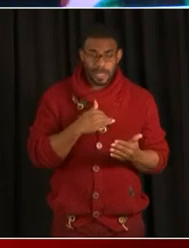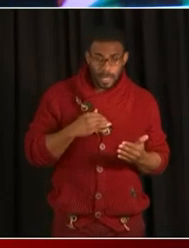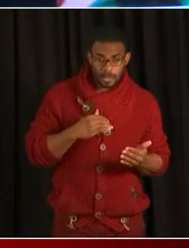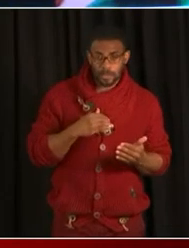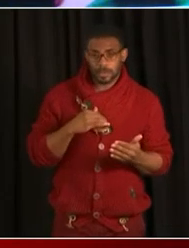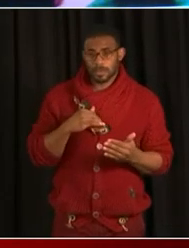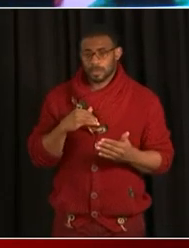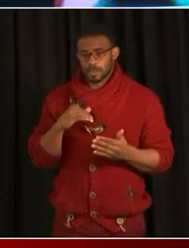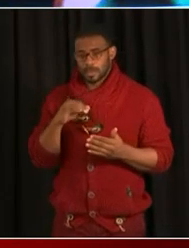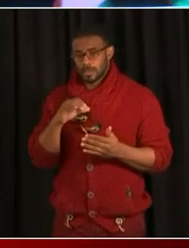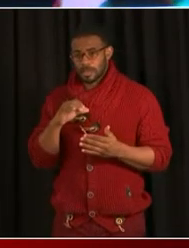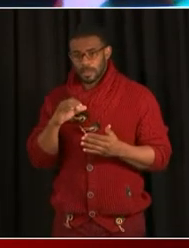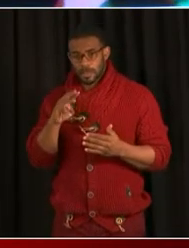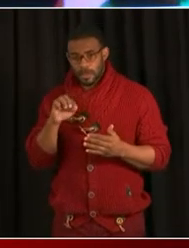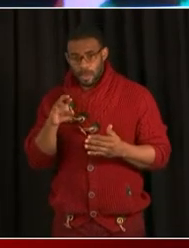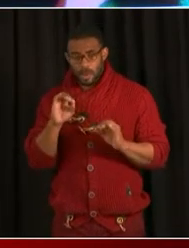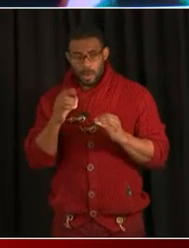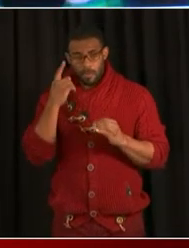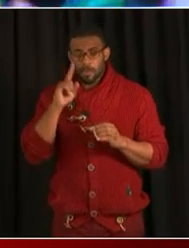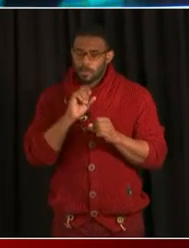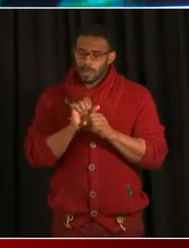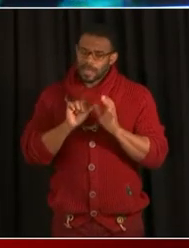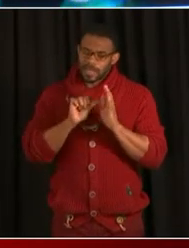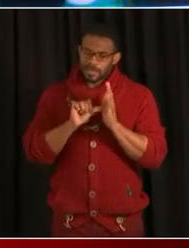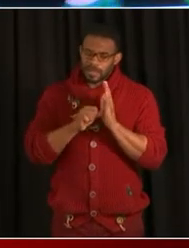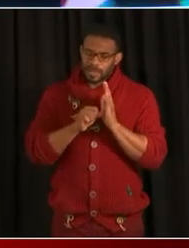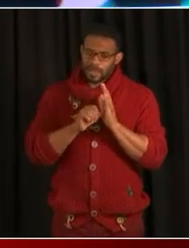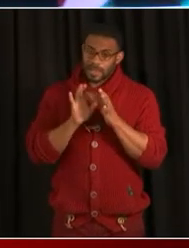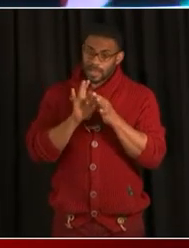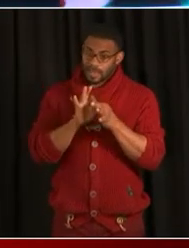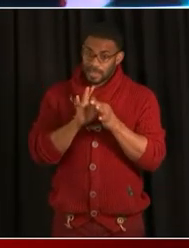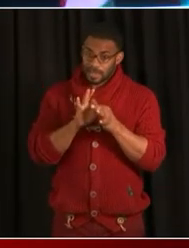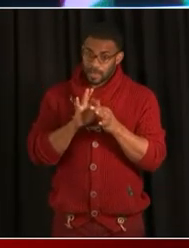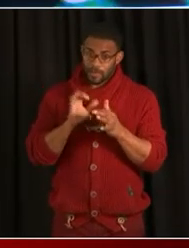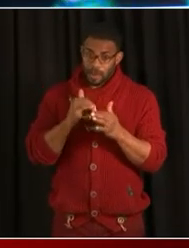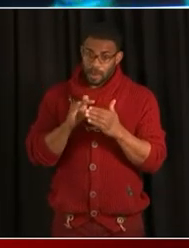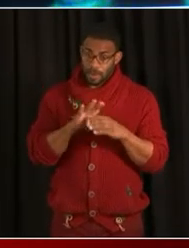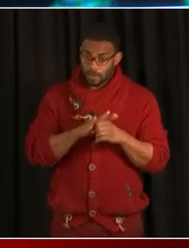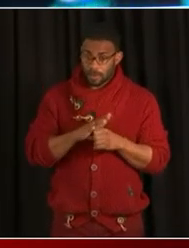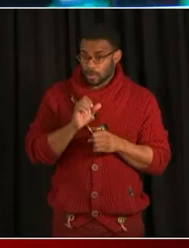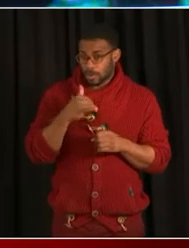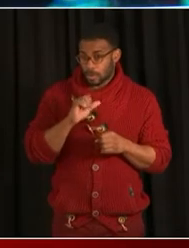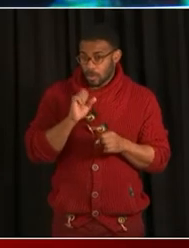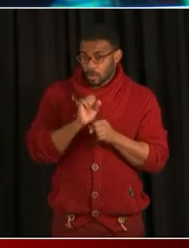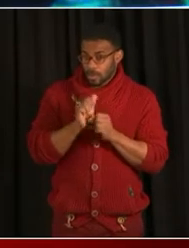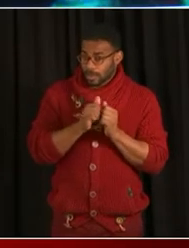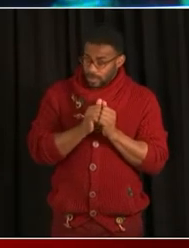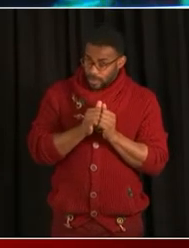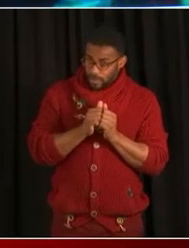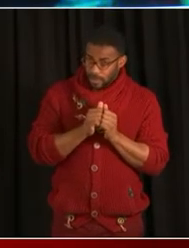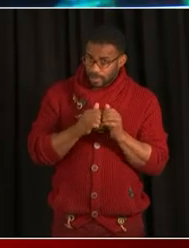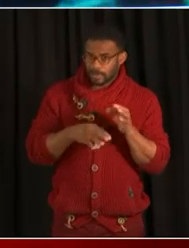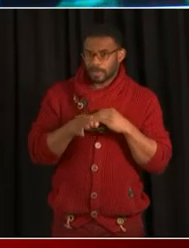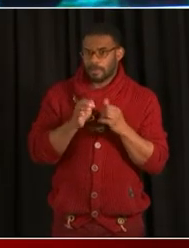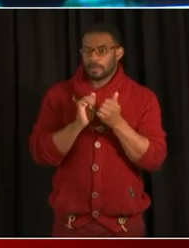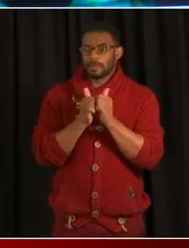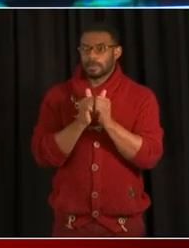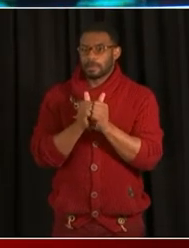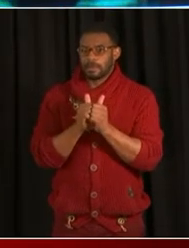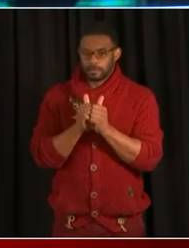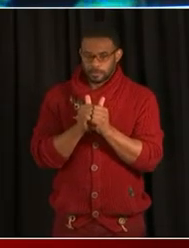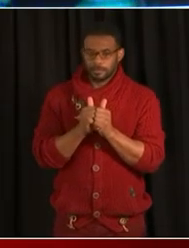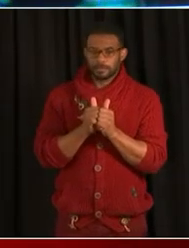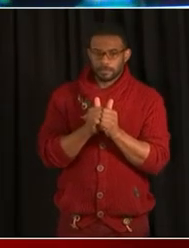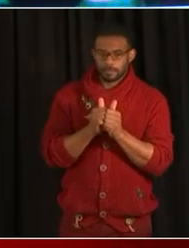council, the commission, the mayor, and to your office for really emphasizing the connectivity of our field so that we're working together instead of competing.